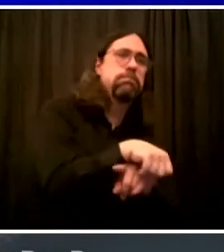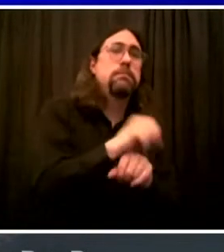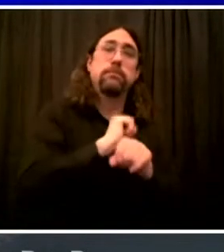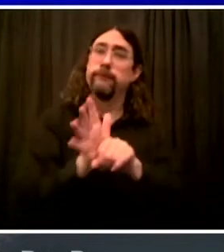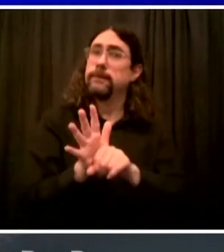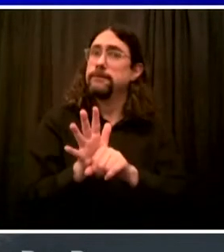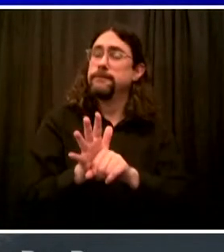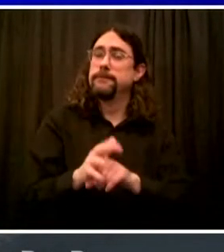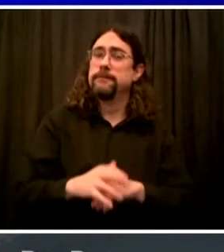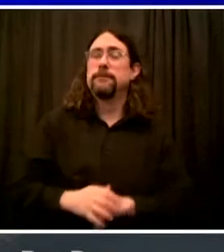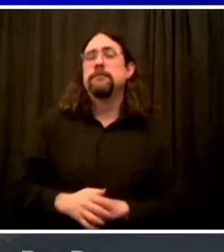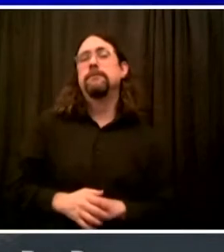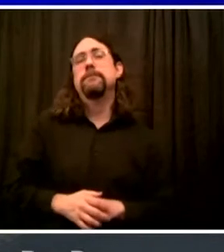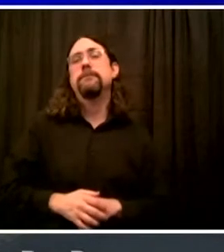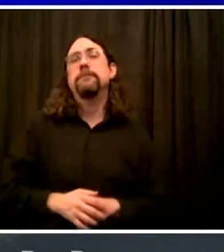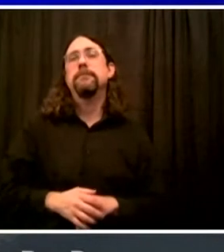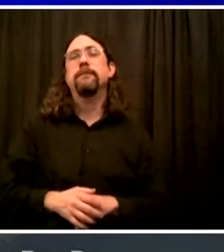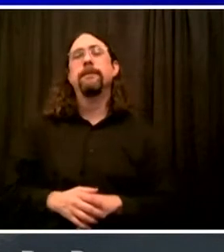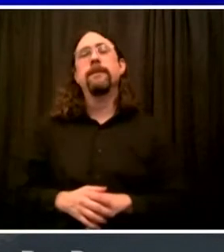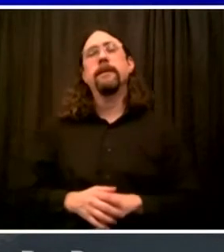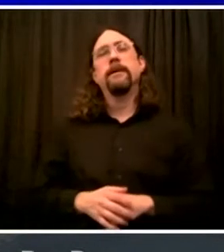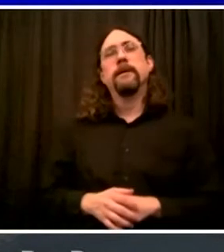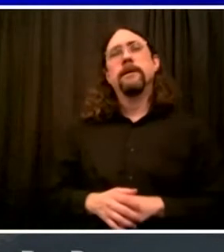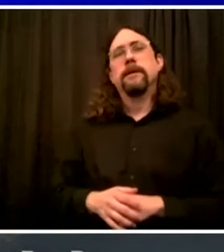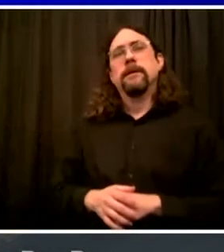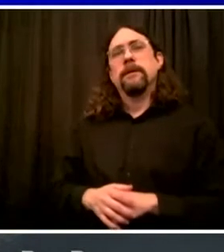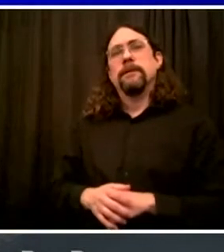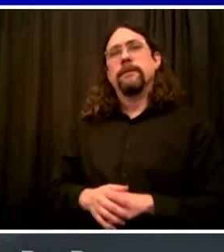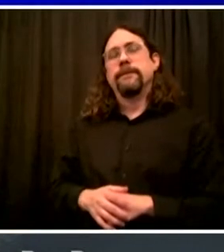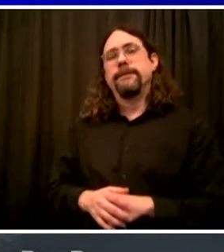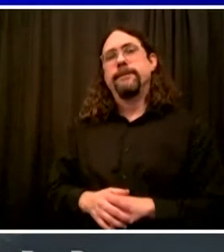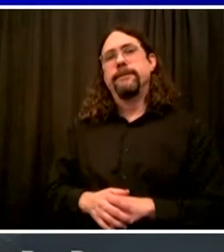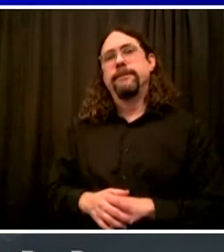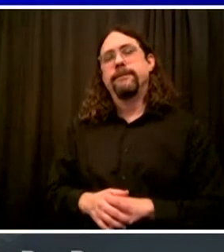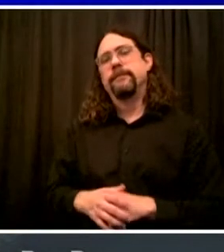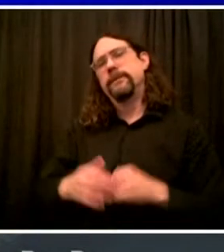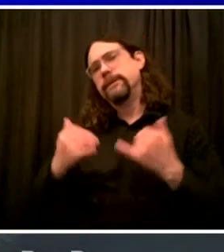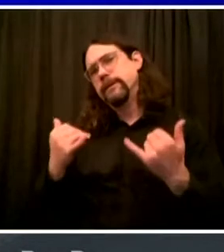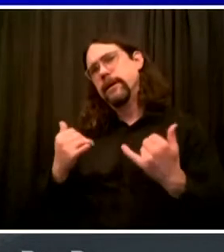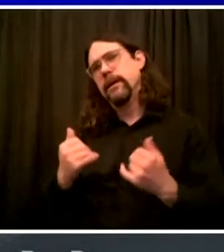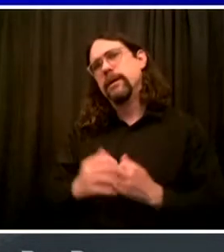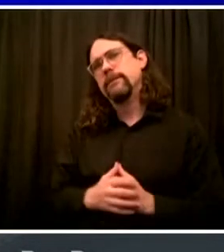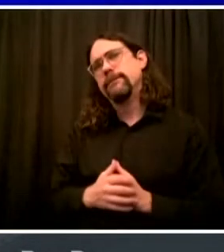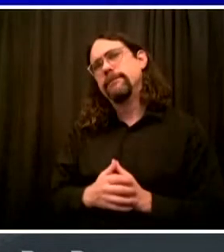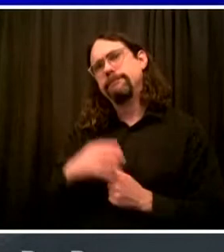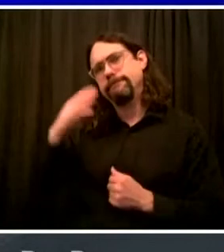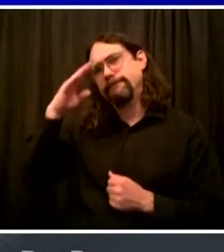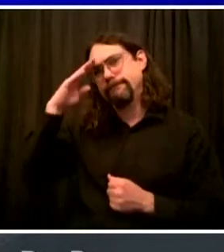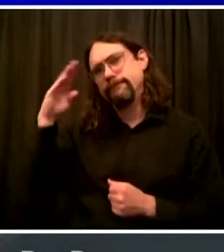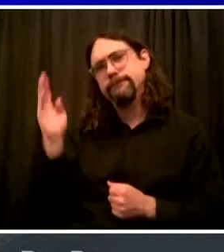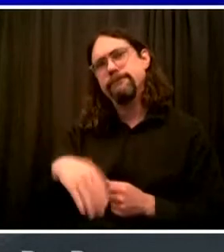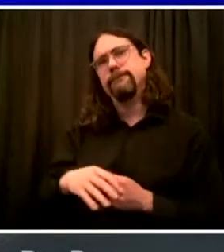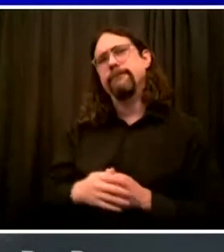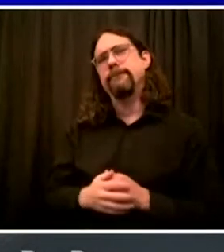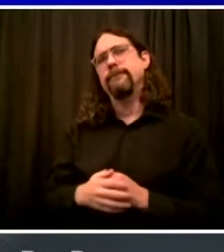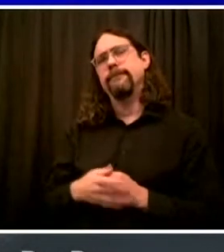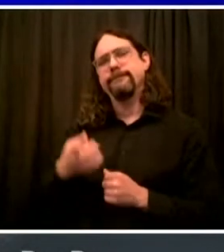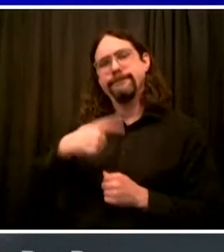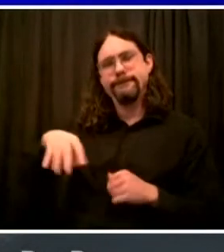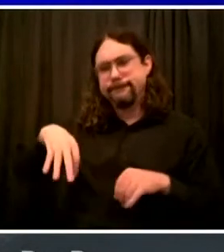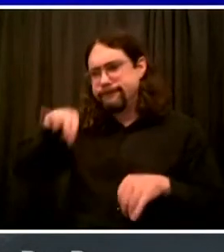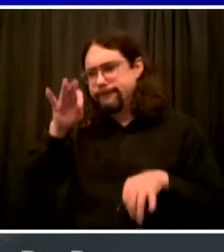you know, we keep learning about this disease, and it is always challenging to be dealing with something